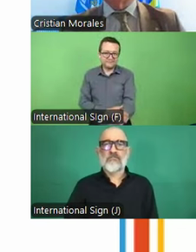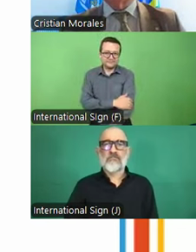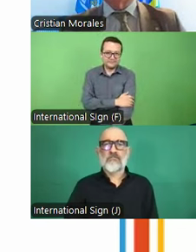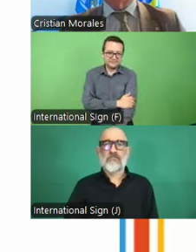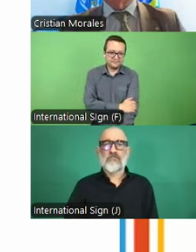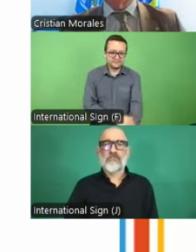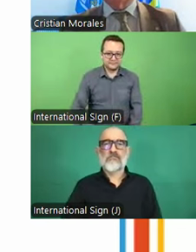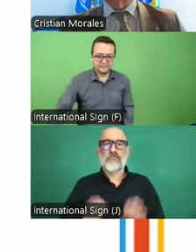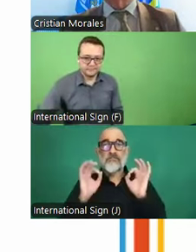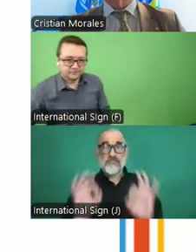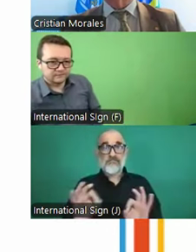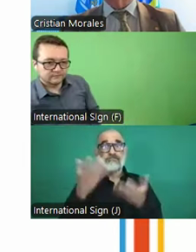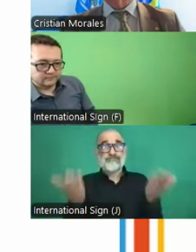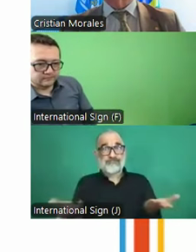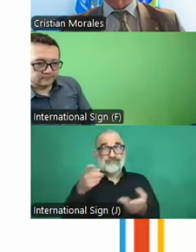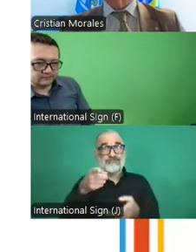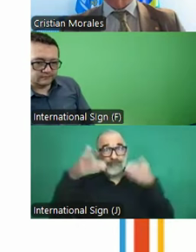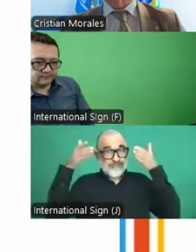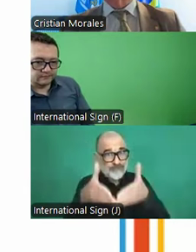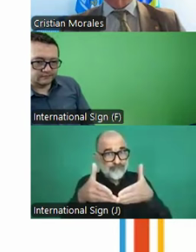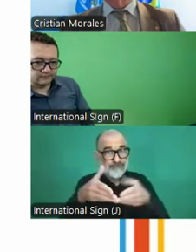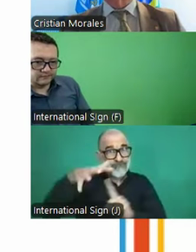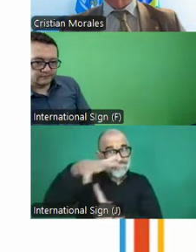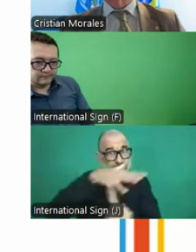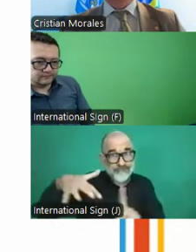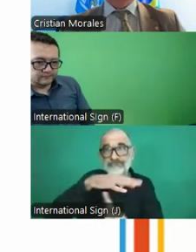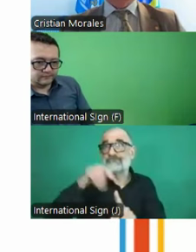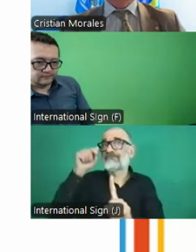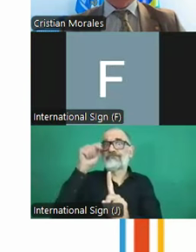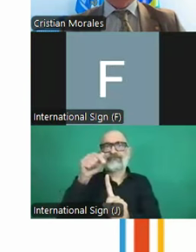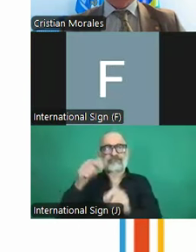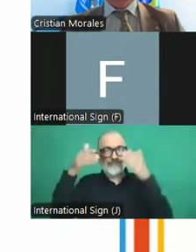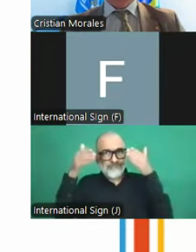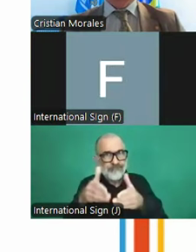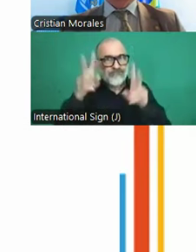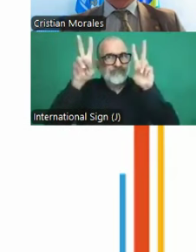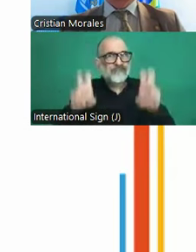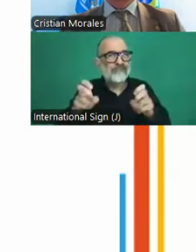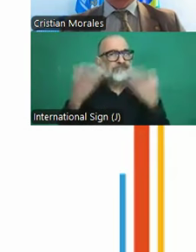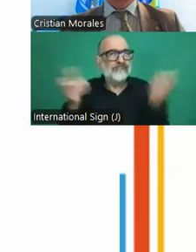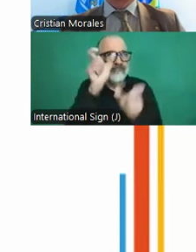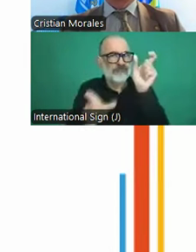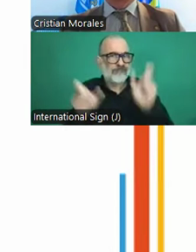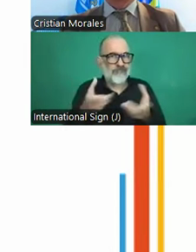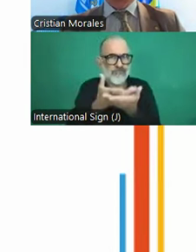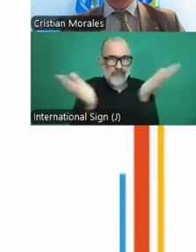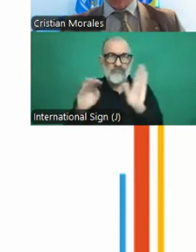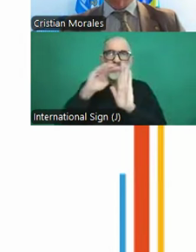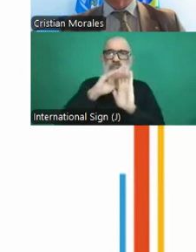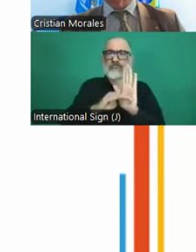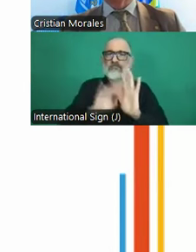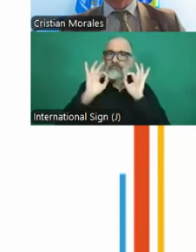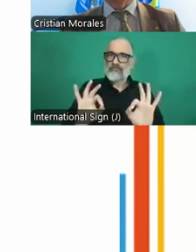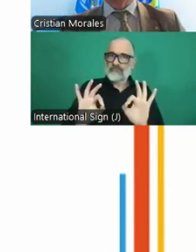el previously. foco en el Well, contexto, el they foco focus sobre on the población en context in condiciones de reference to mayor populations that vulnerabilidad, are in la higher necesidad de estar vulnerability.